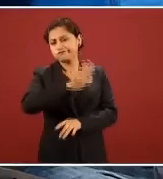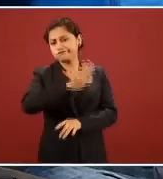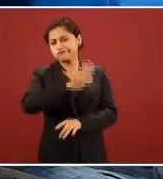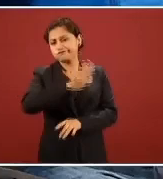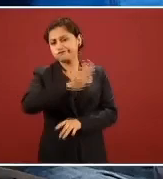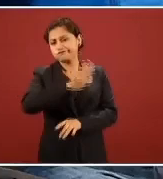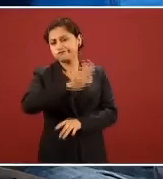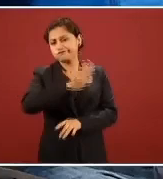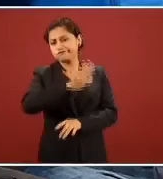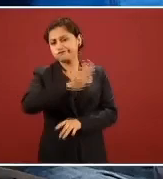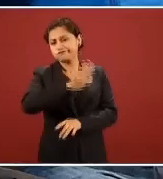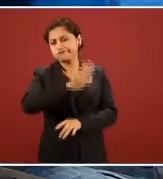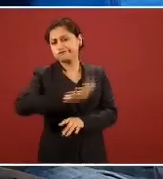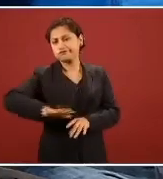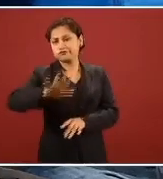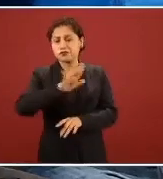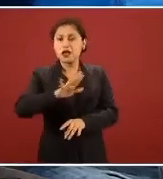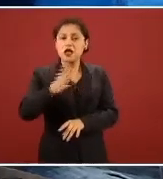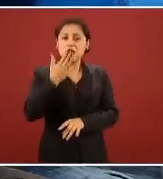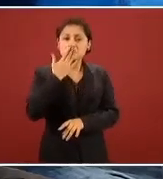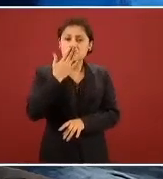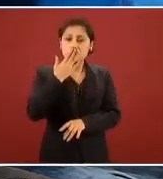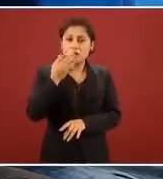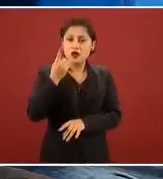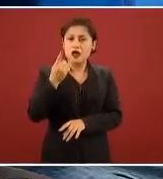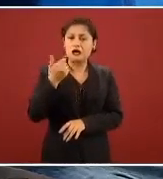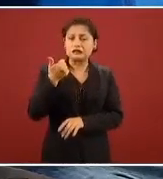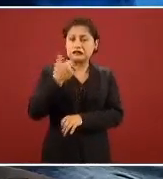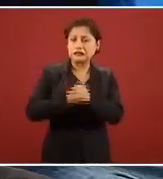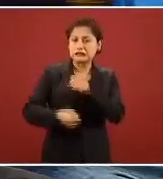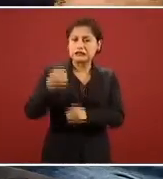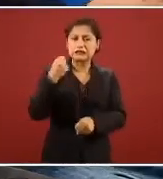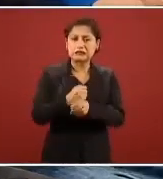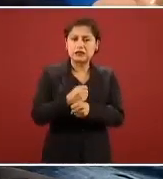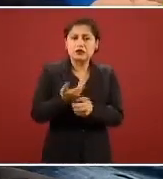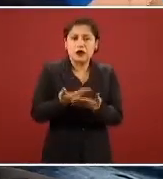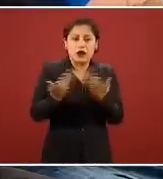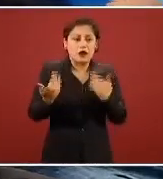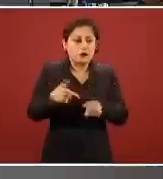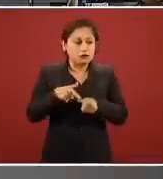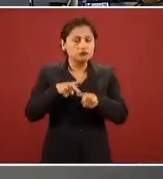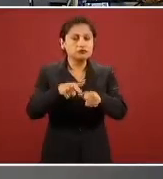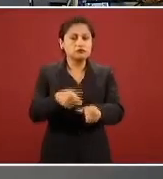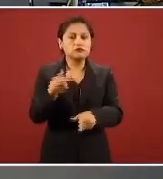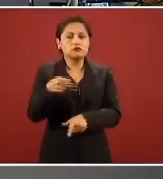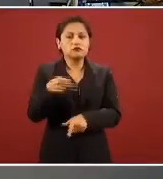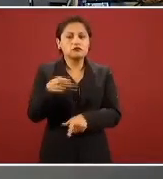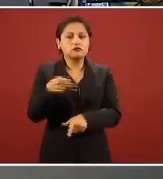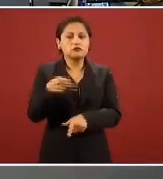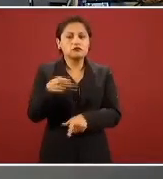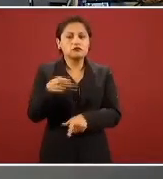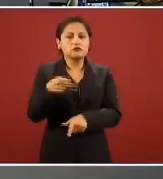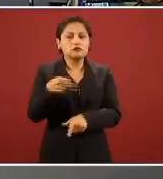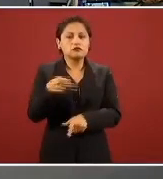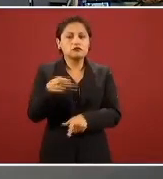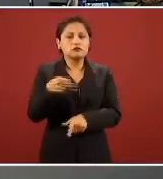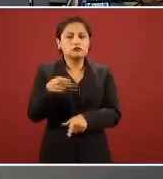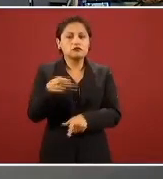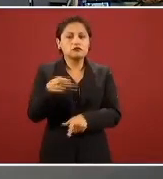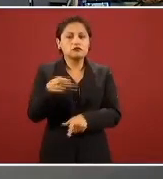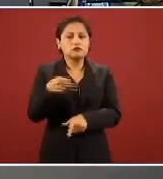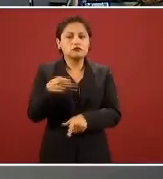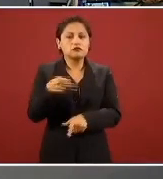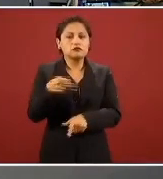of Sonora for 6 years. Lo siguen haciendo. And they continue to do it. Se han logrado cobijar. And they've been able